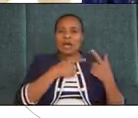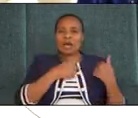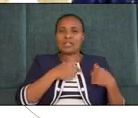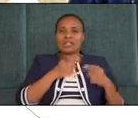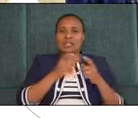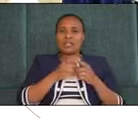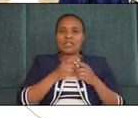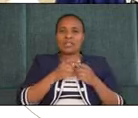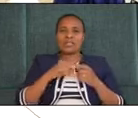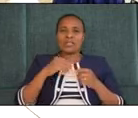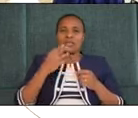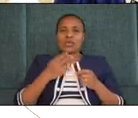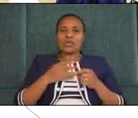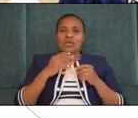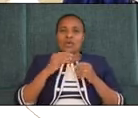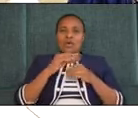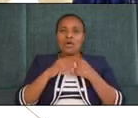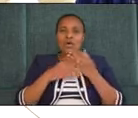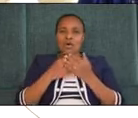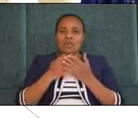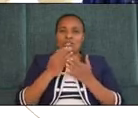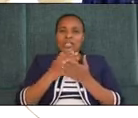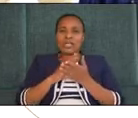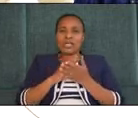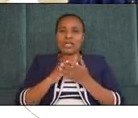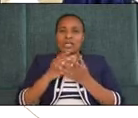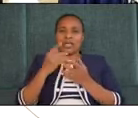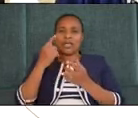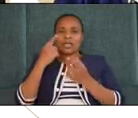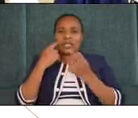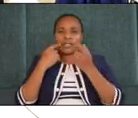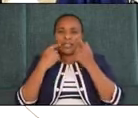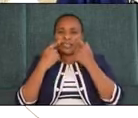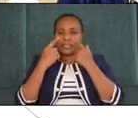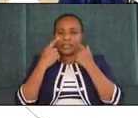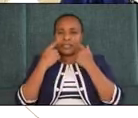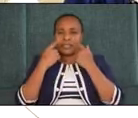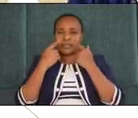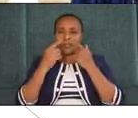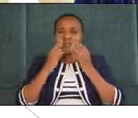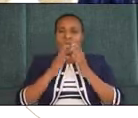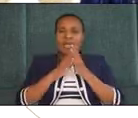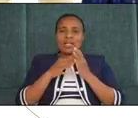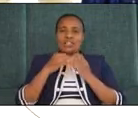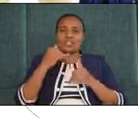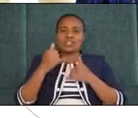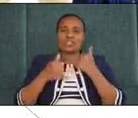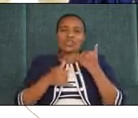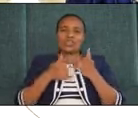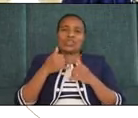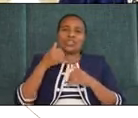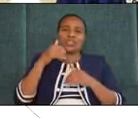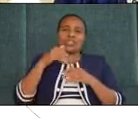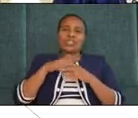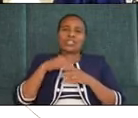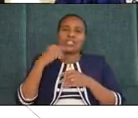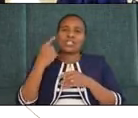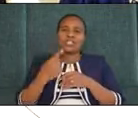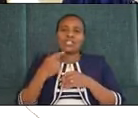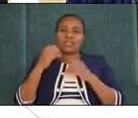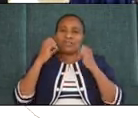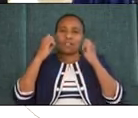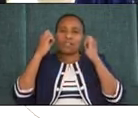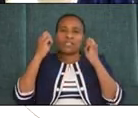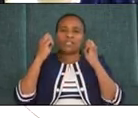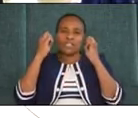a heartache, we all share the tears and